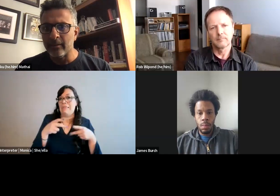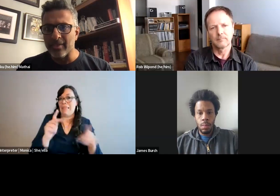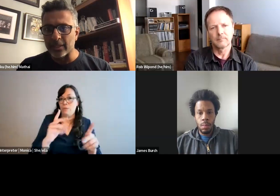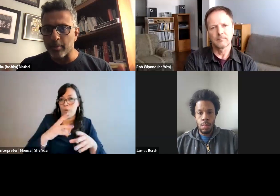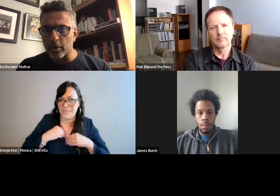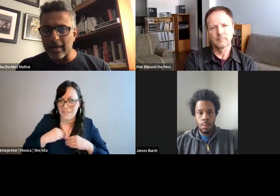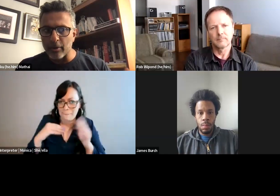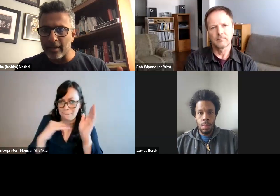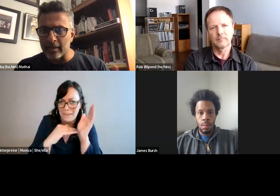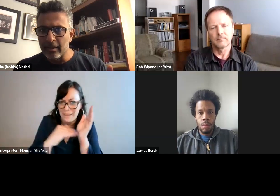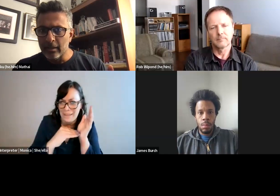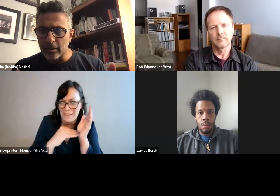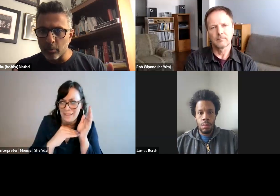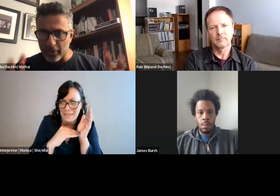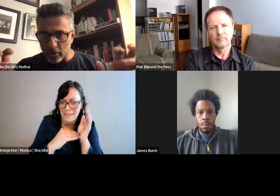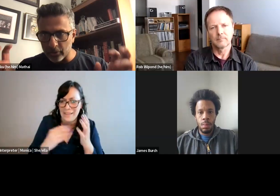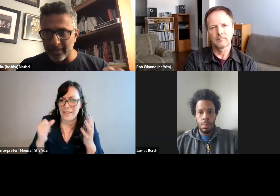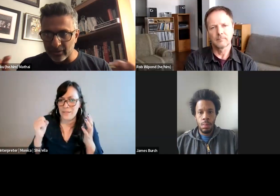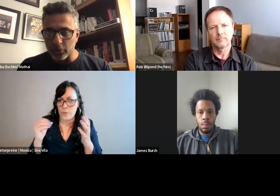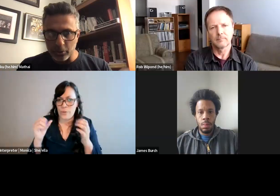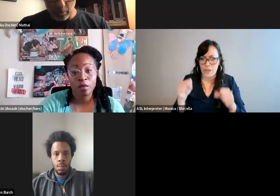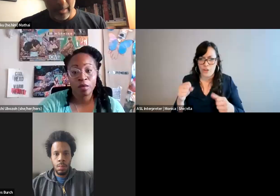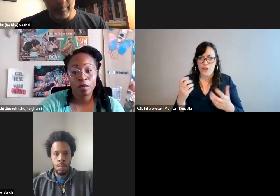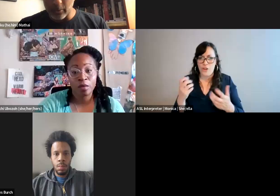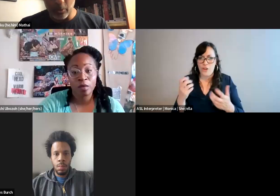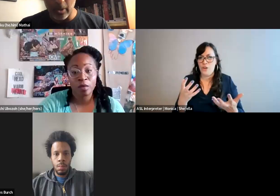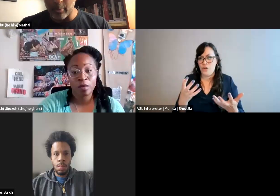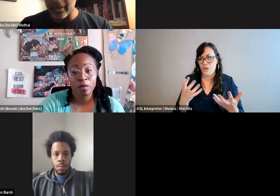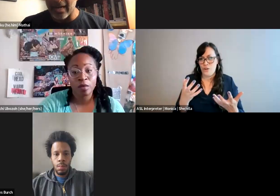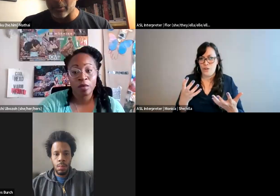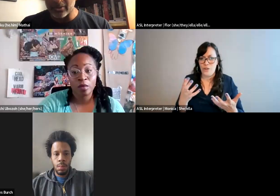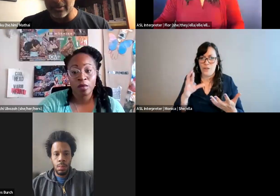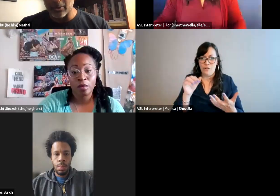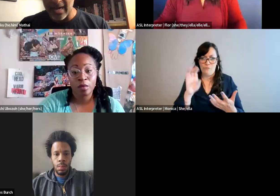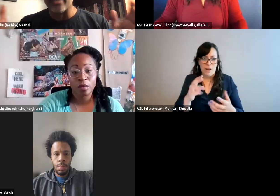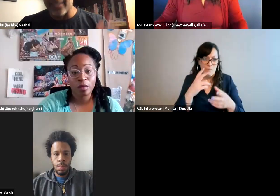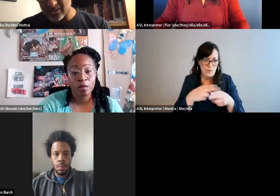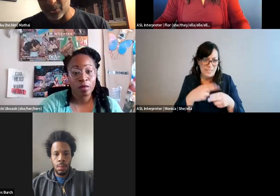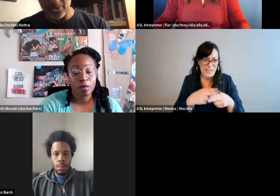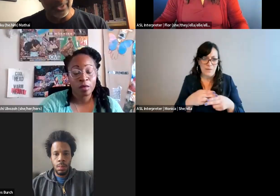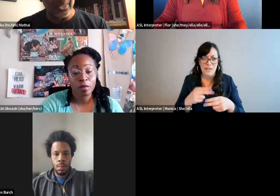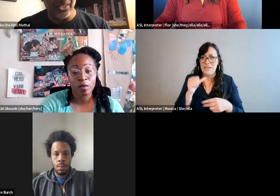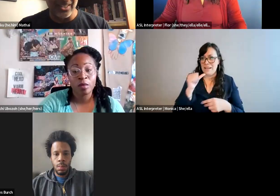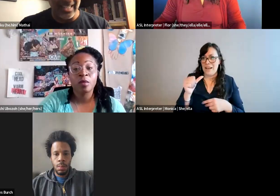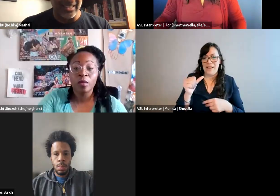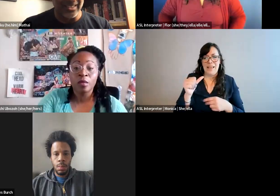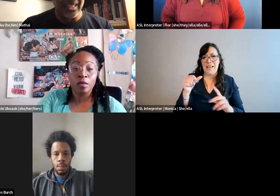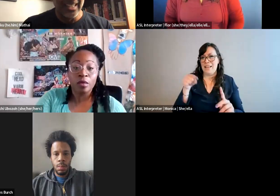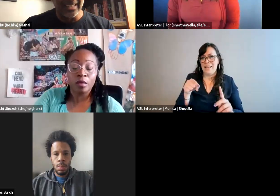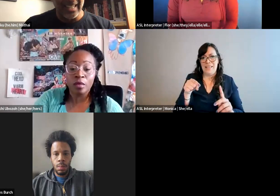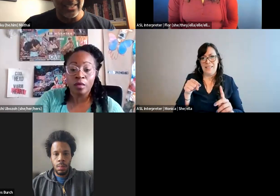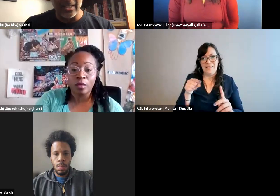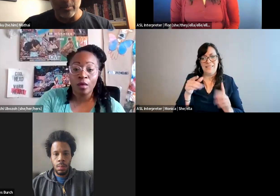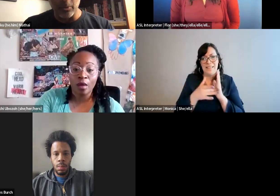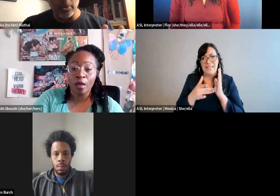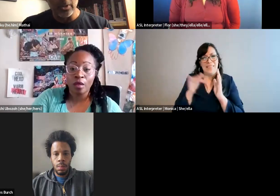Medicaid. And that's part of how they, what they called deinstitutional, what Rob really well pointed out was, you know, not a deinstitutionalization technically